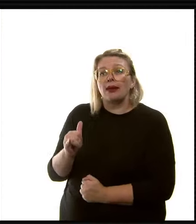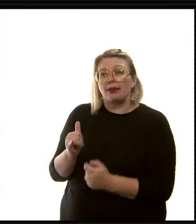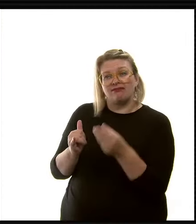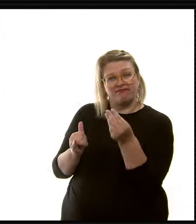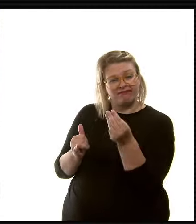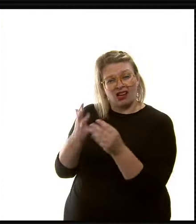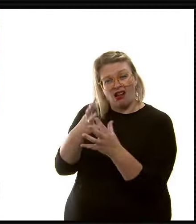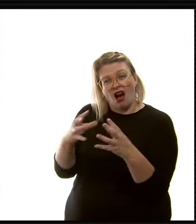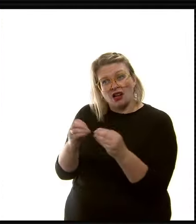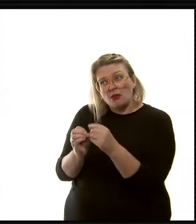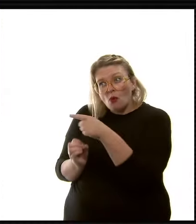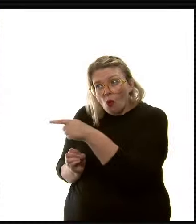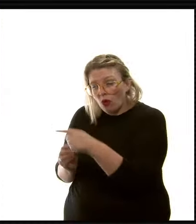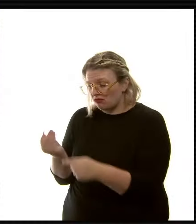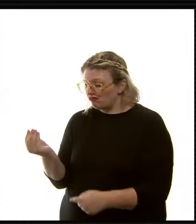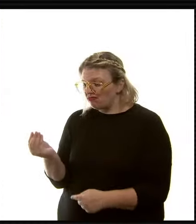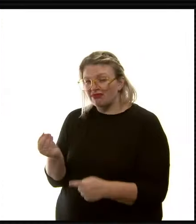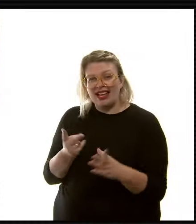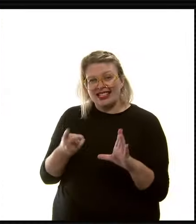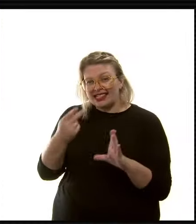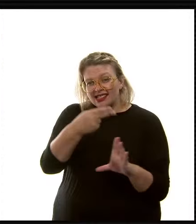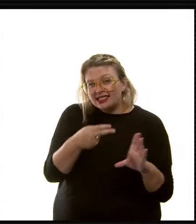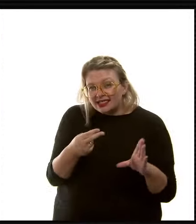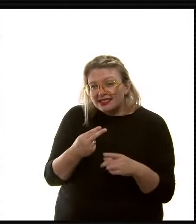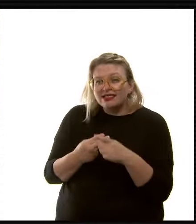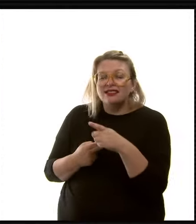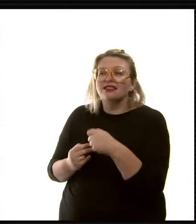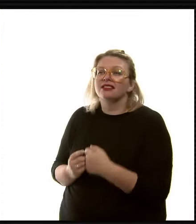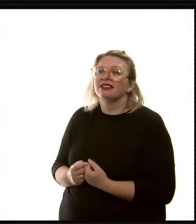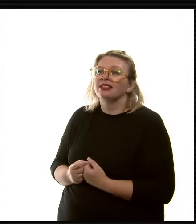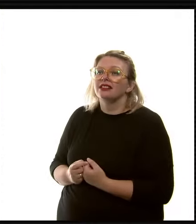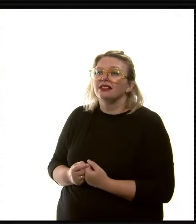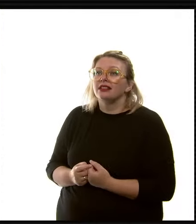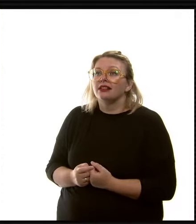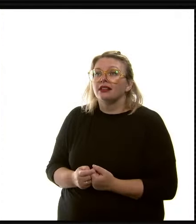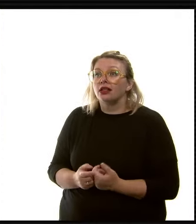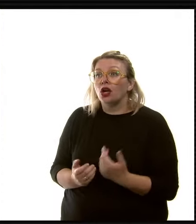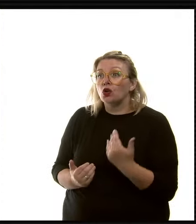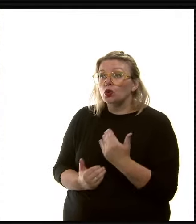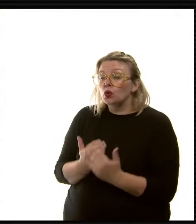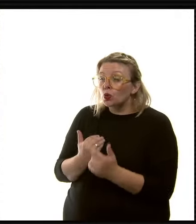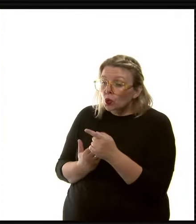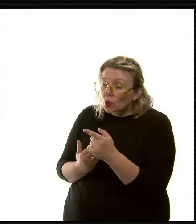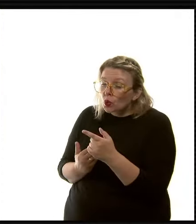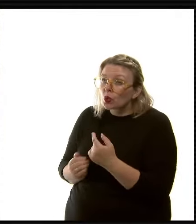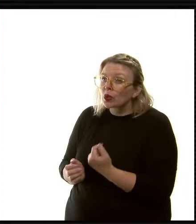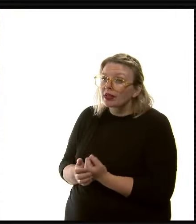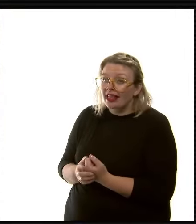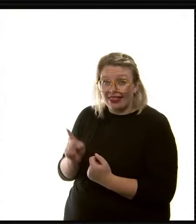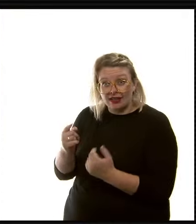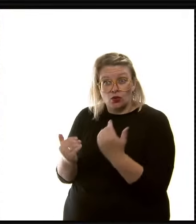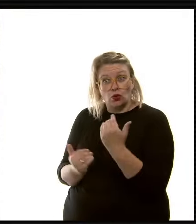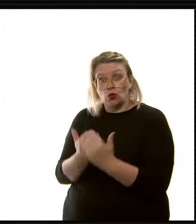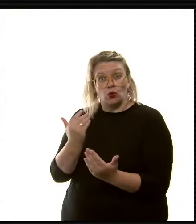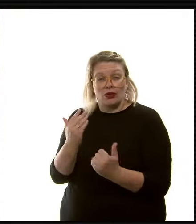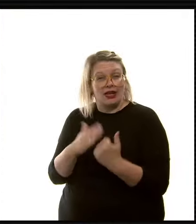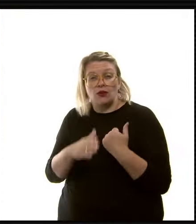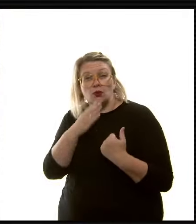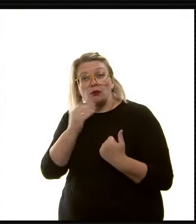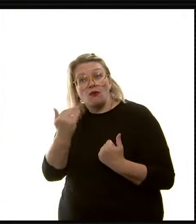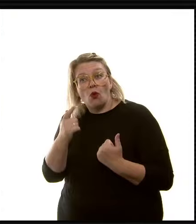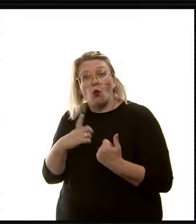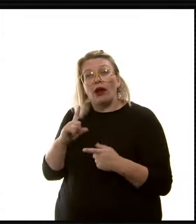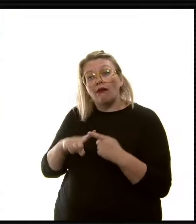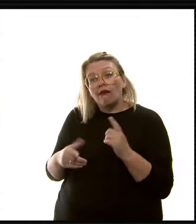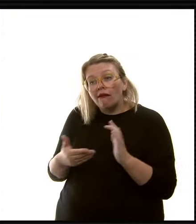hand, a pair of scissors, and then a brand new sculpted piece here that whenever we can, we try to add some